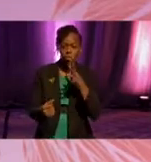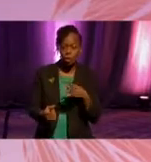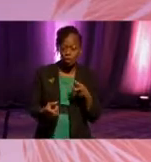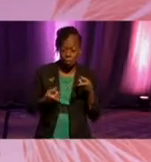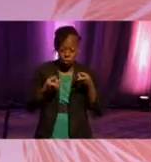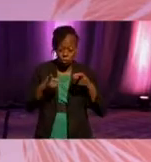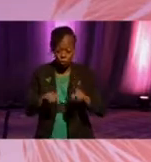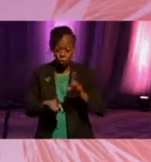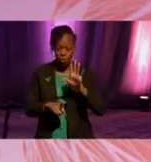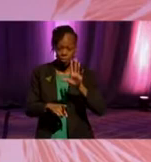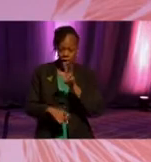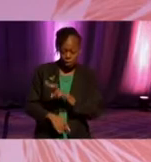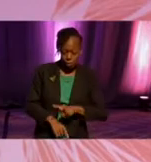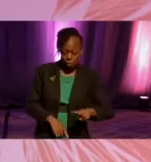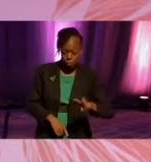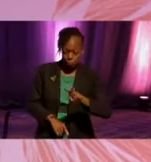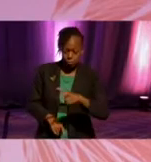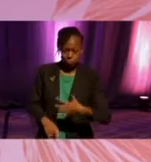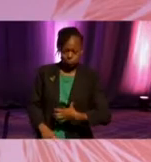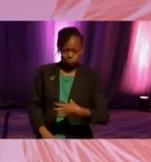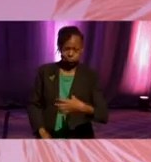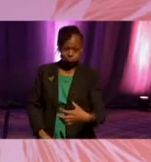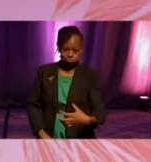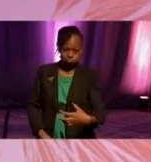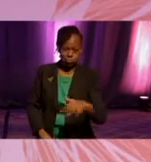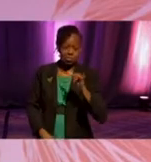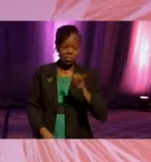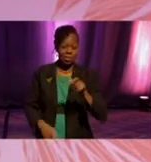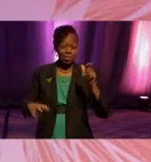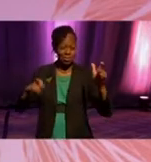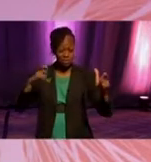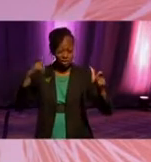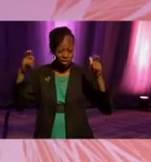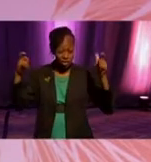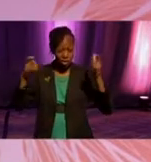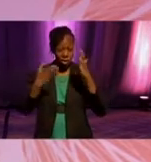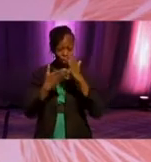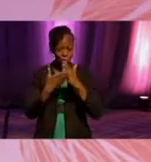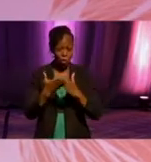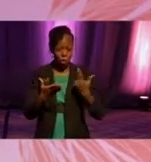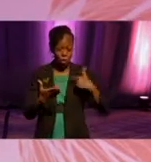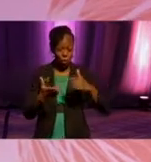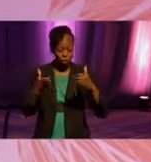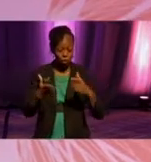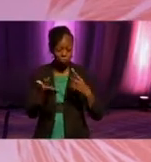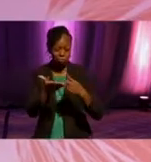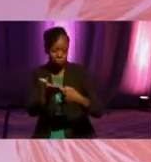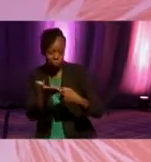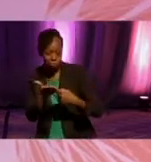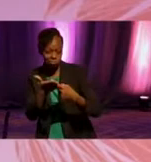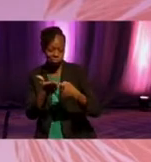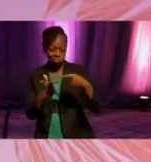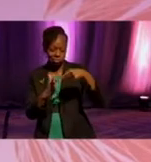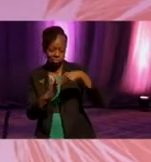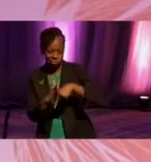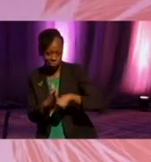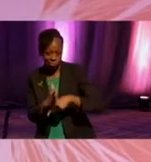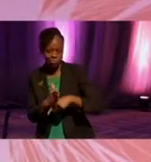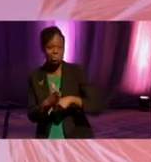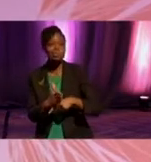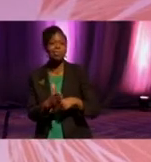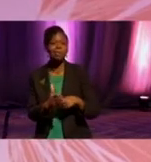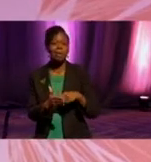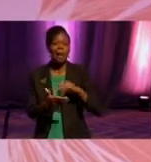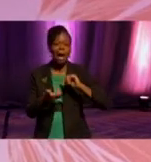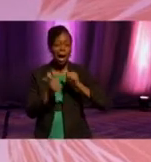And so that is a huge part that we'd like to talk more about, how